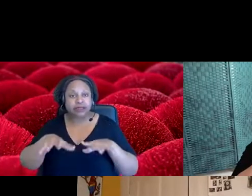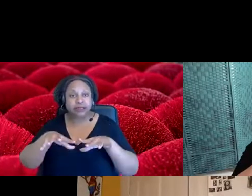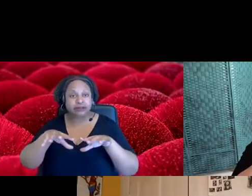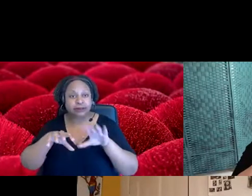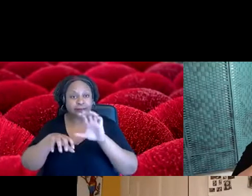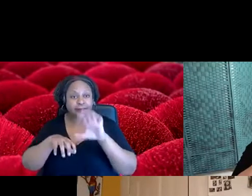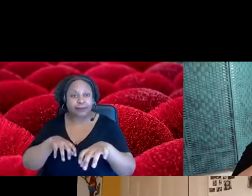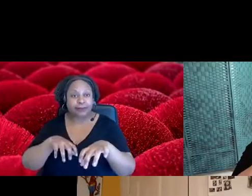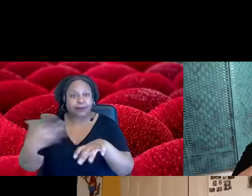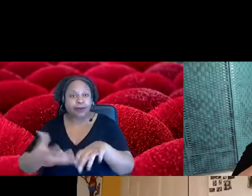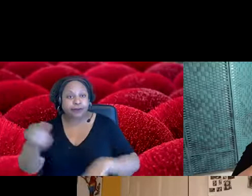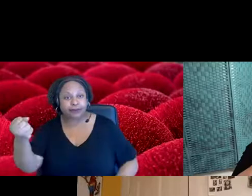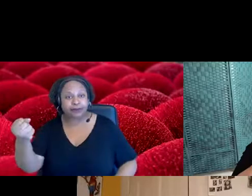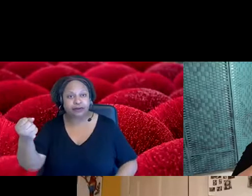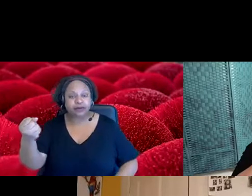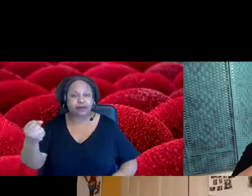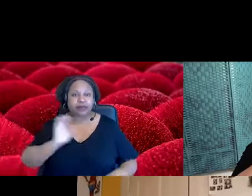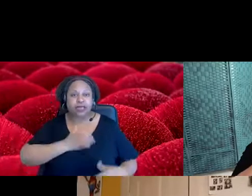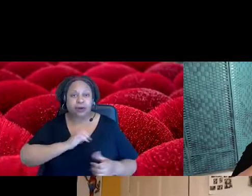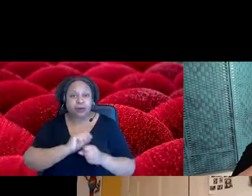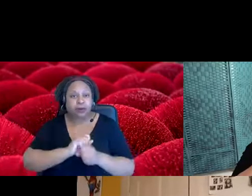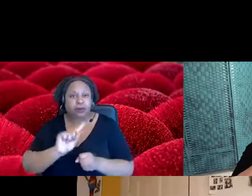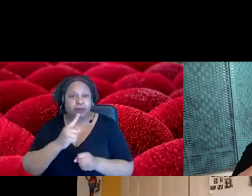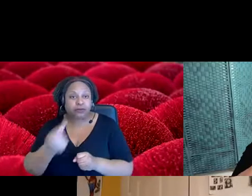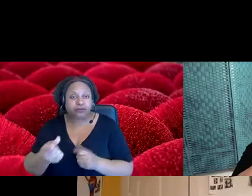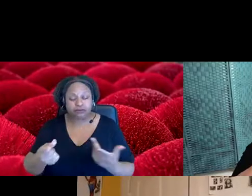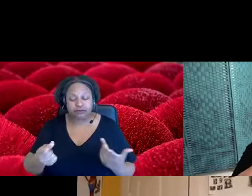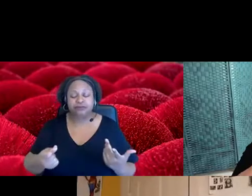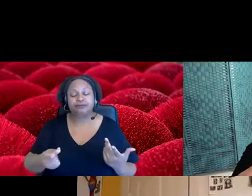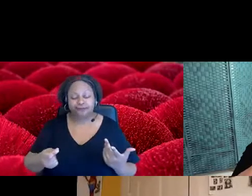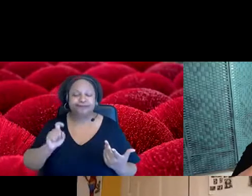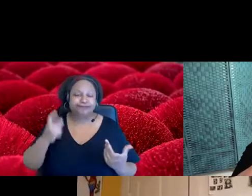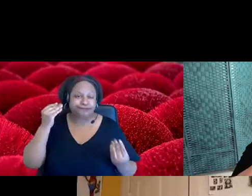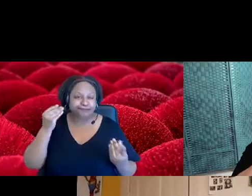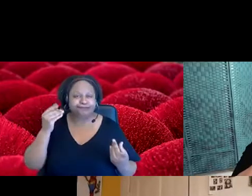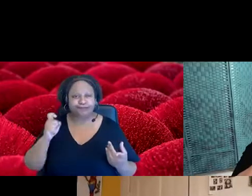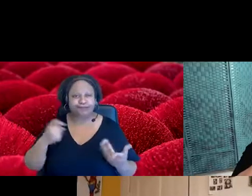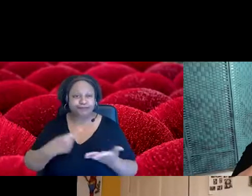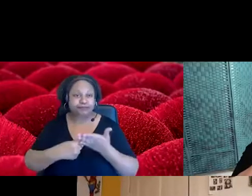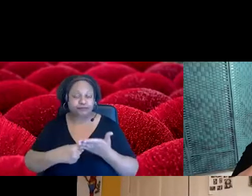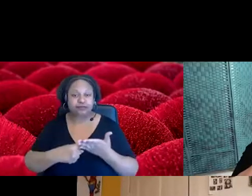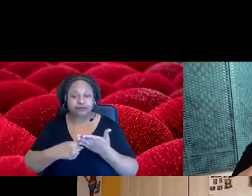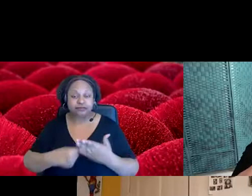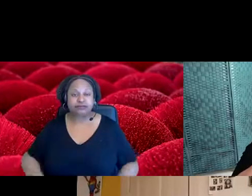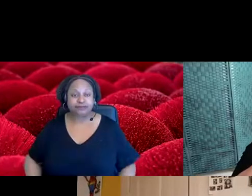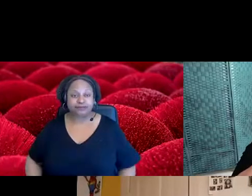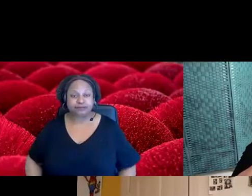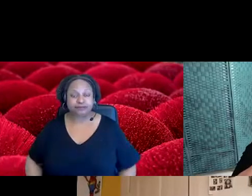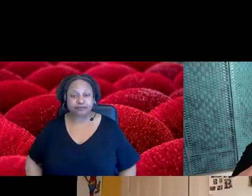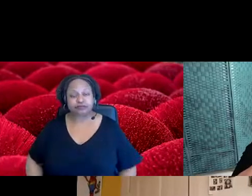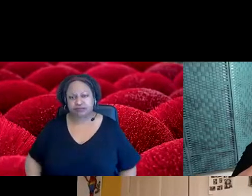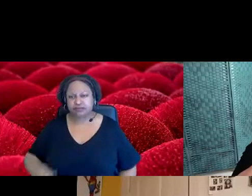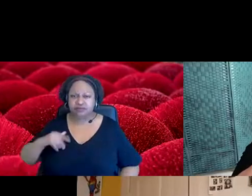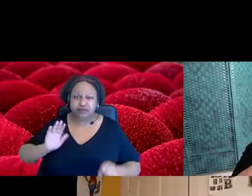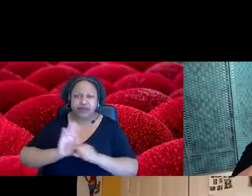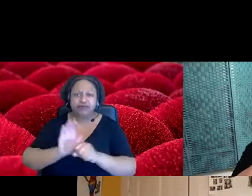So anyway, it's just something that absolutely needs to be addressed. I think we need to advocate. We need to raise